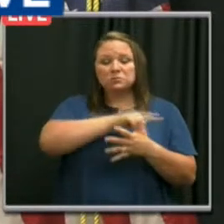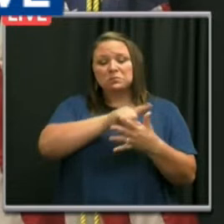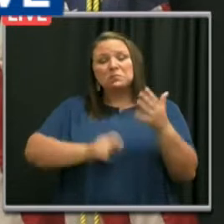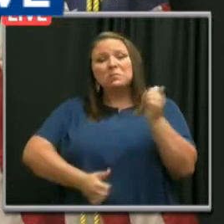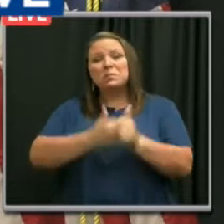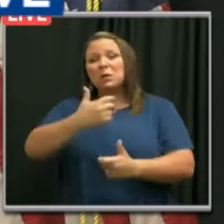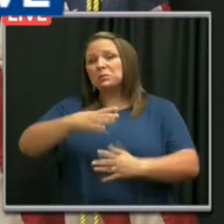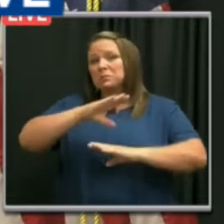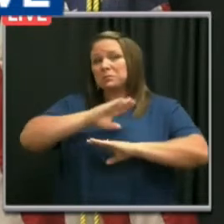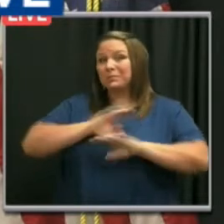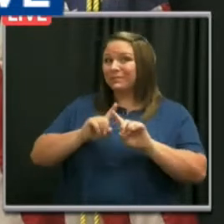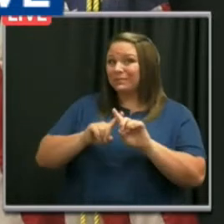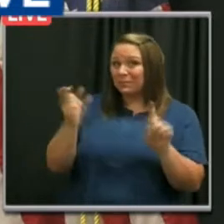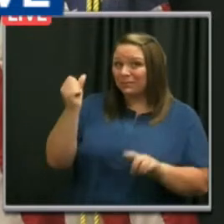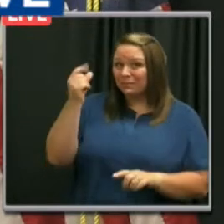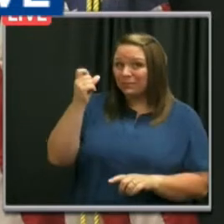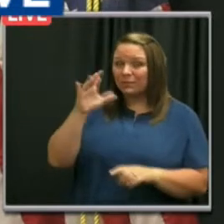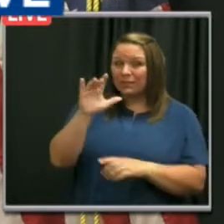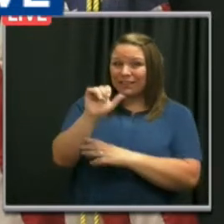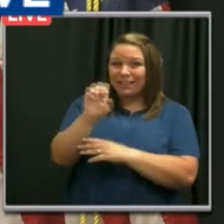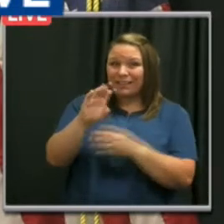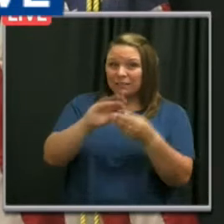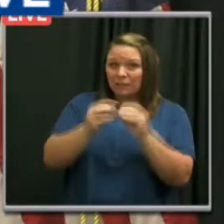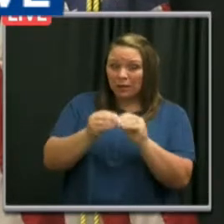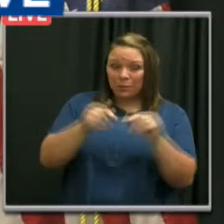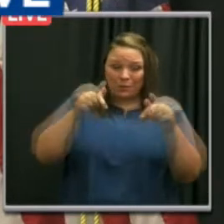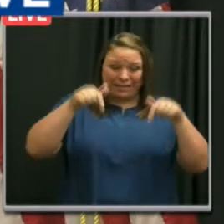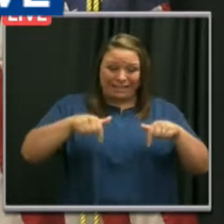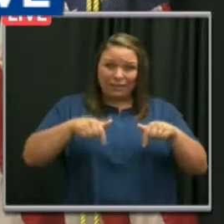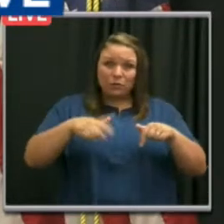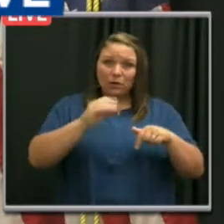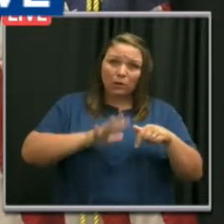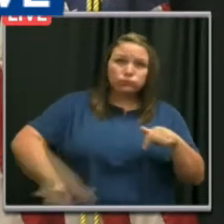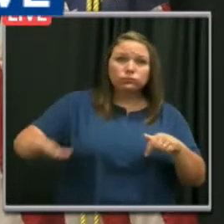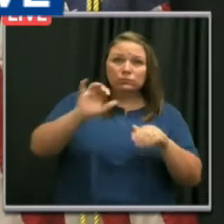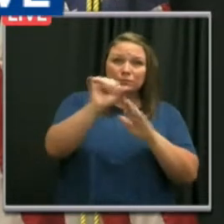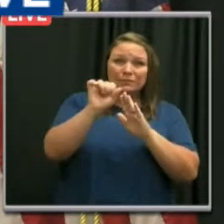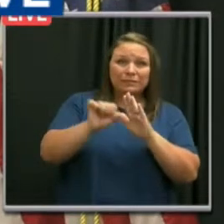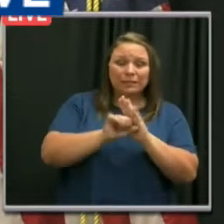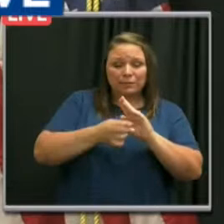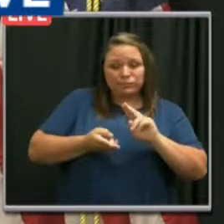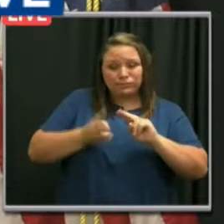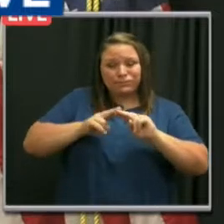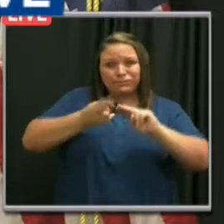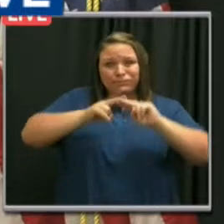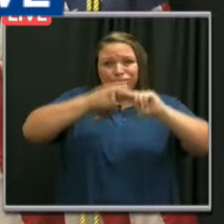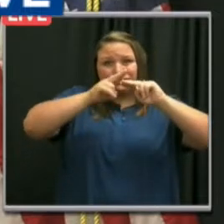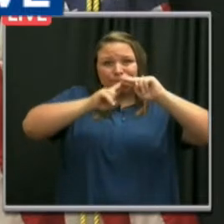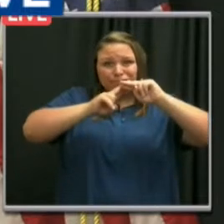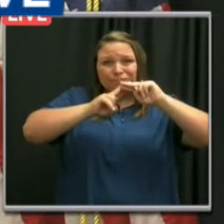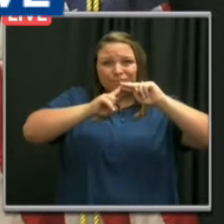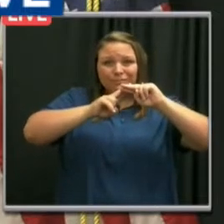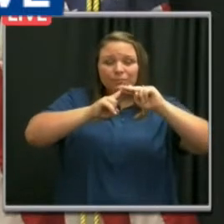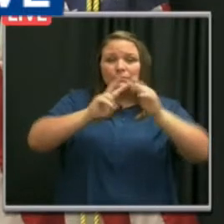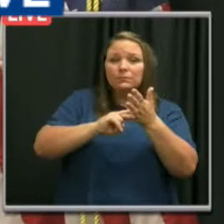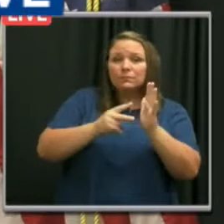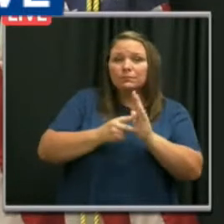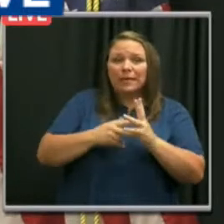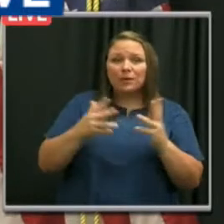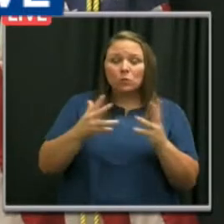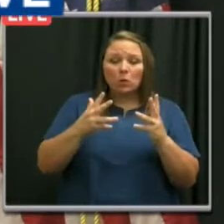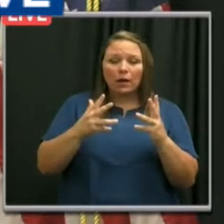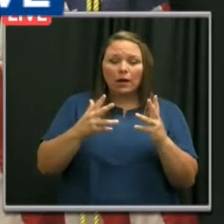satisfactory, but case numbers both here and across the state are slightly elevated, prompting us to